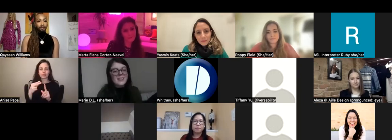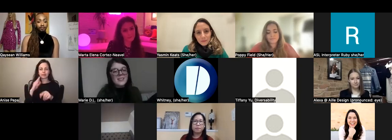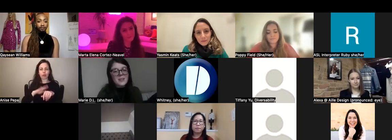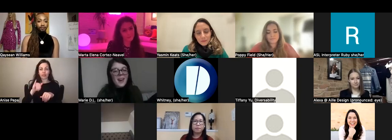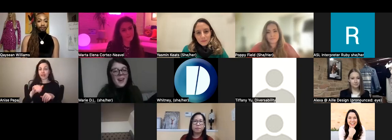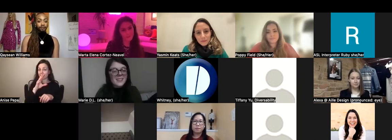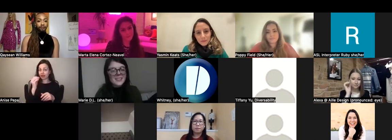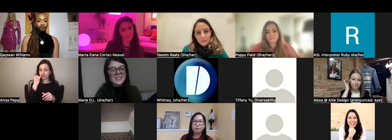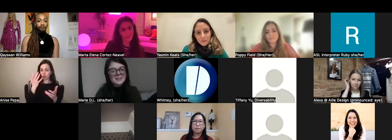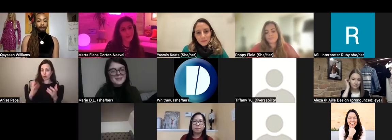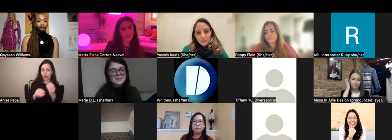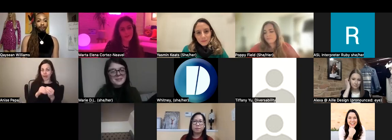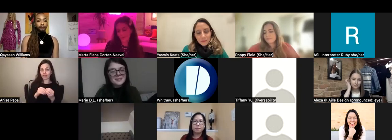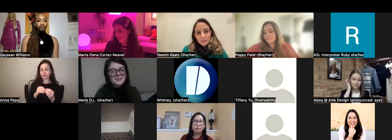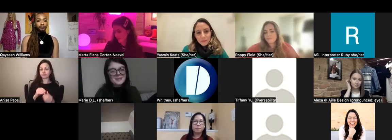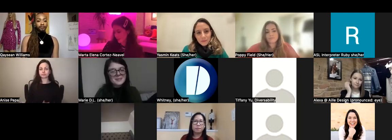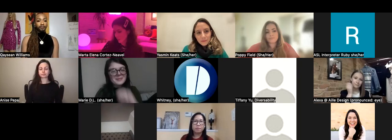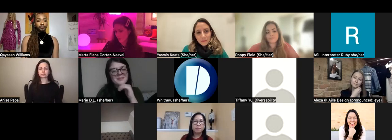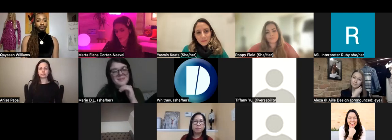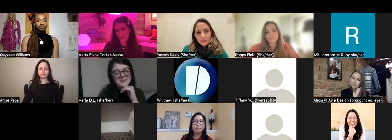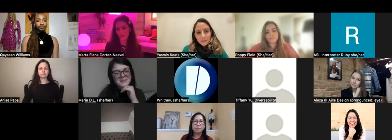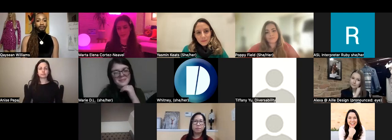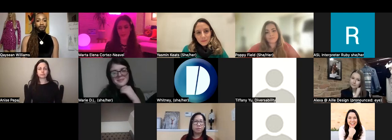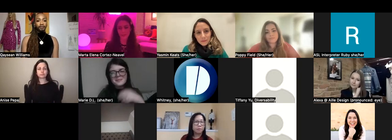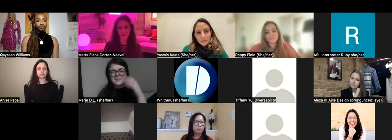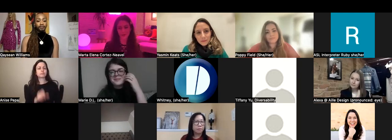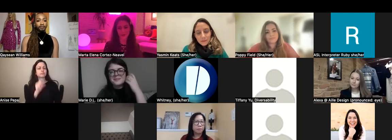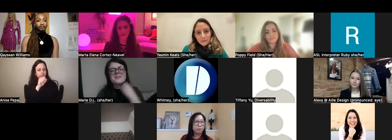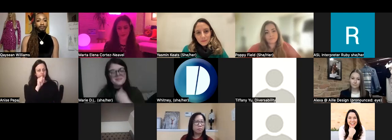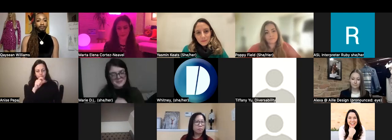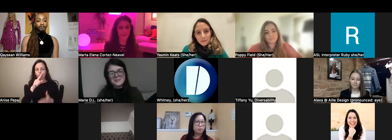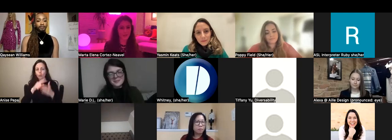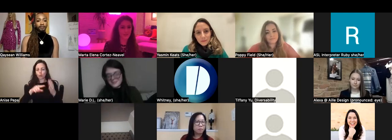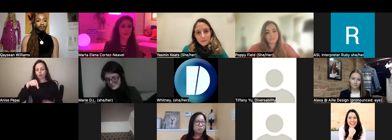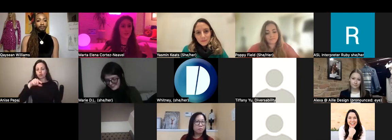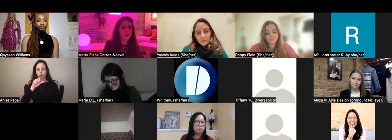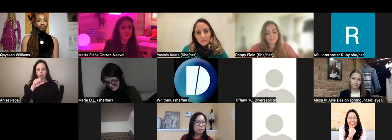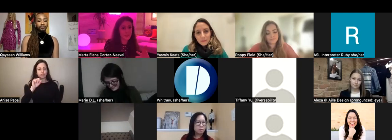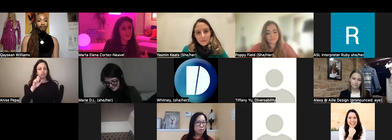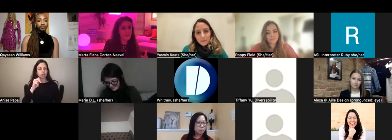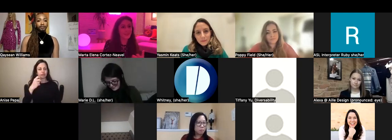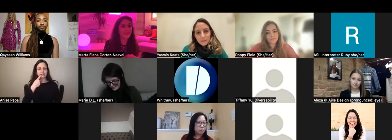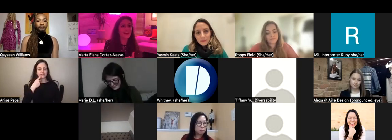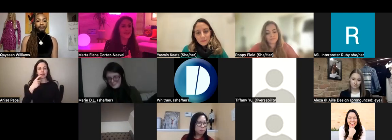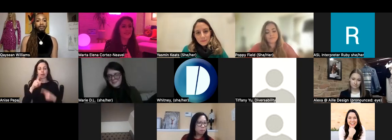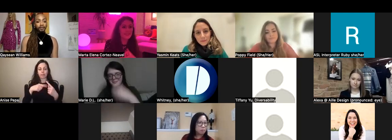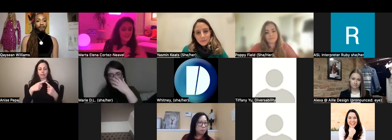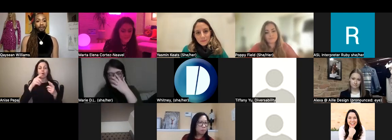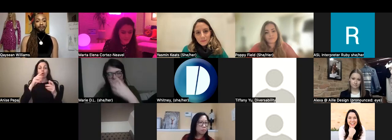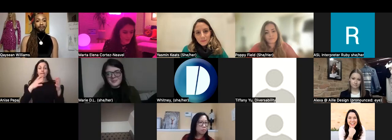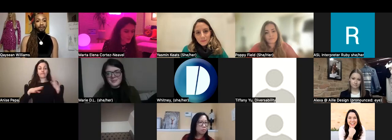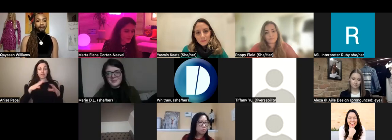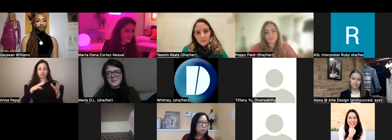add to that. Yeah, I think what Quayshawn was saying about how he's a fashion designer with a disability, and that